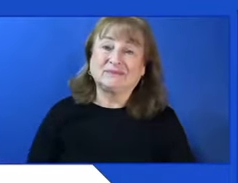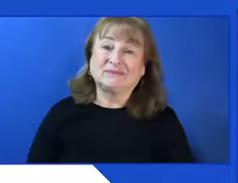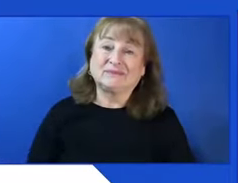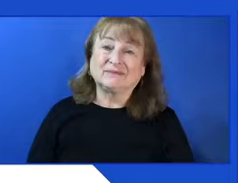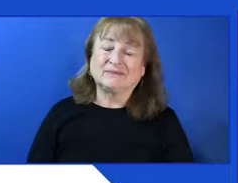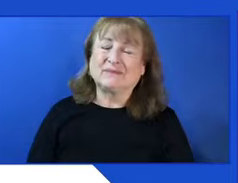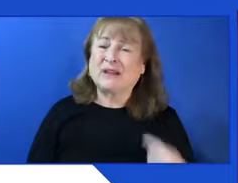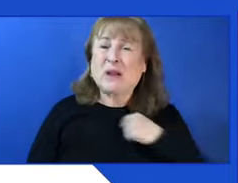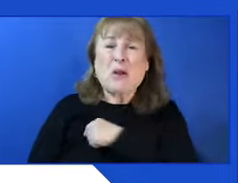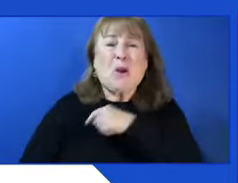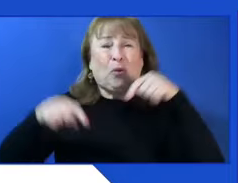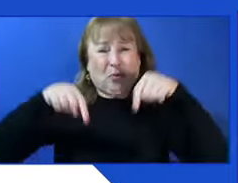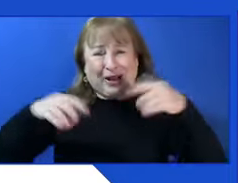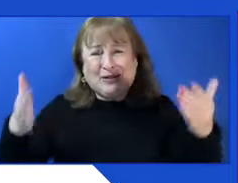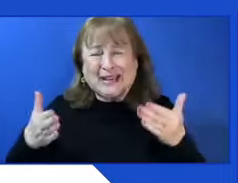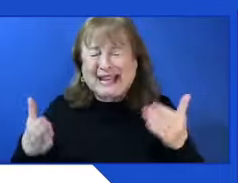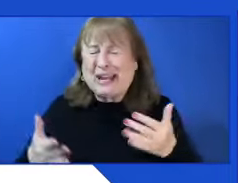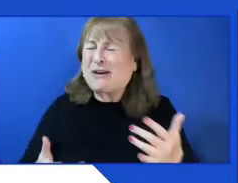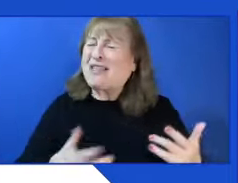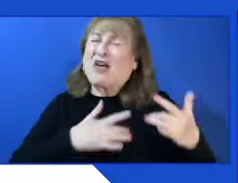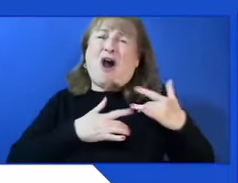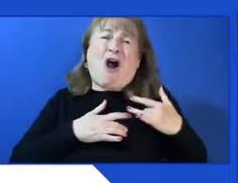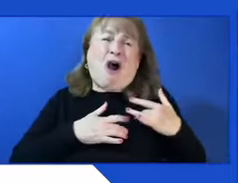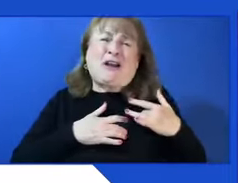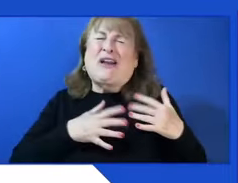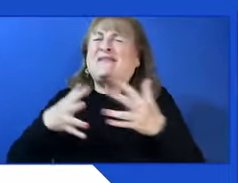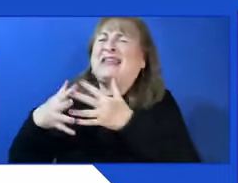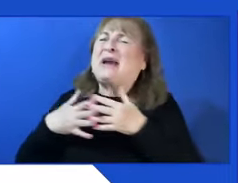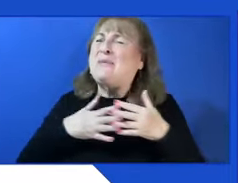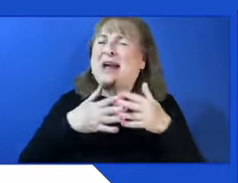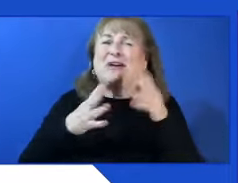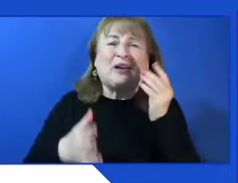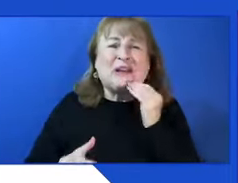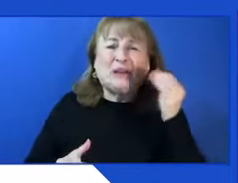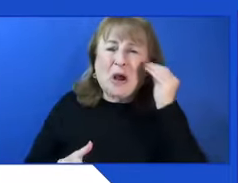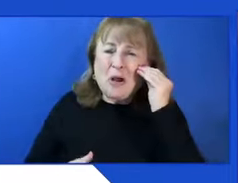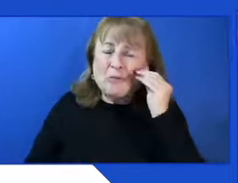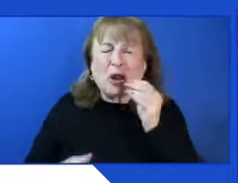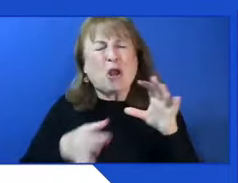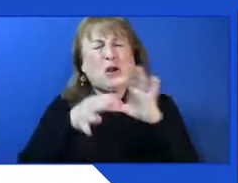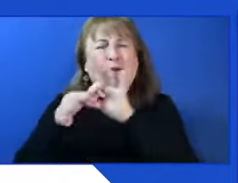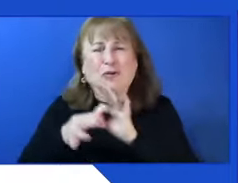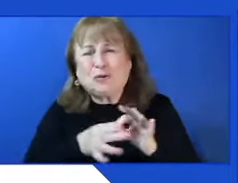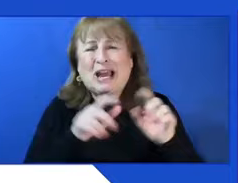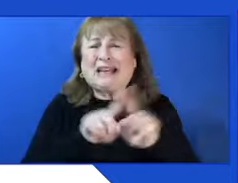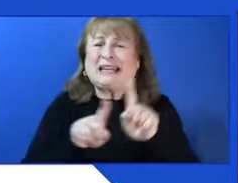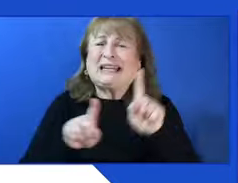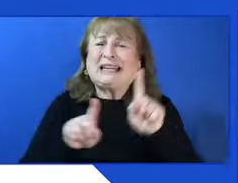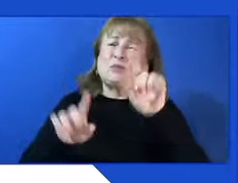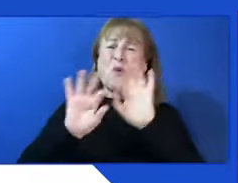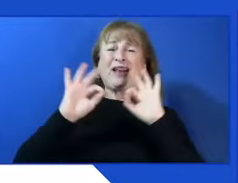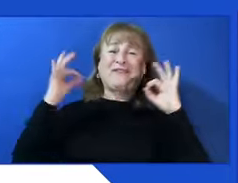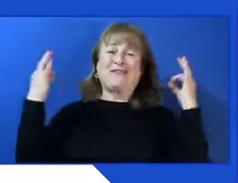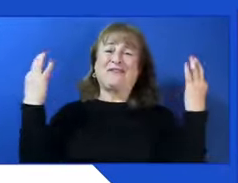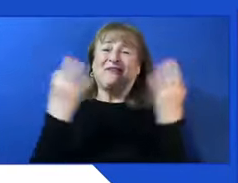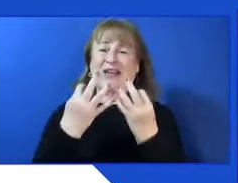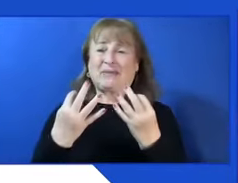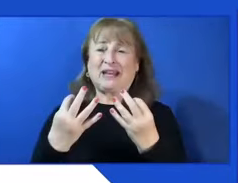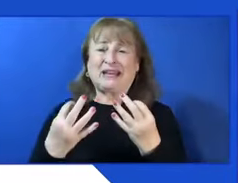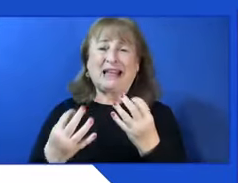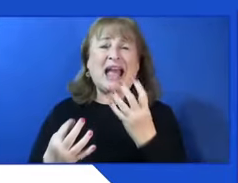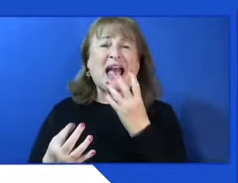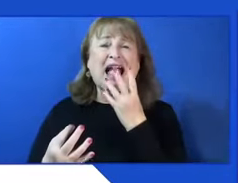We are here at the heart of our American home, united as one family. Am